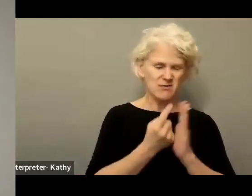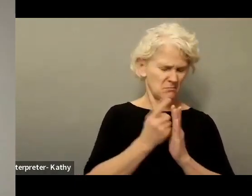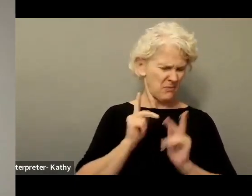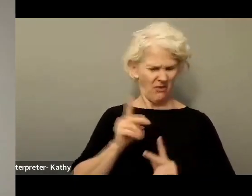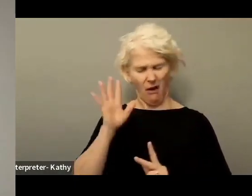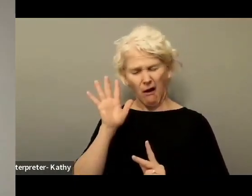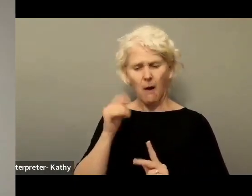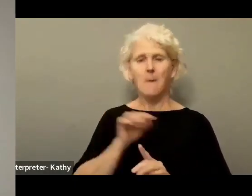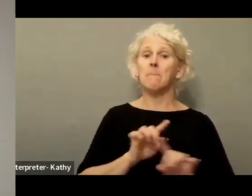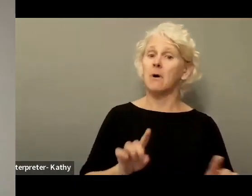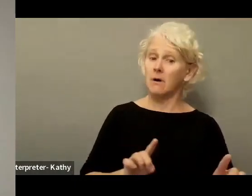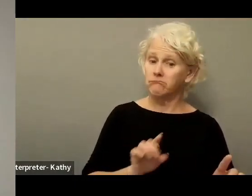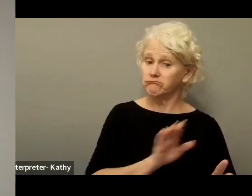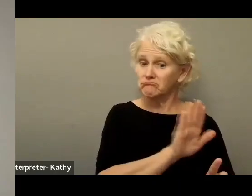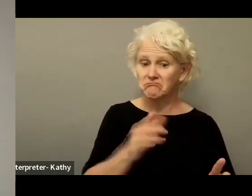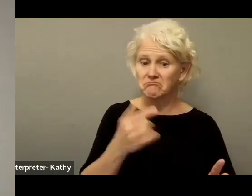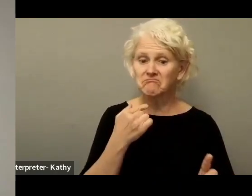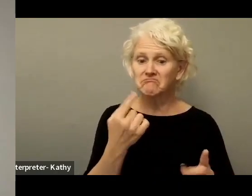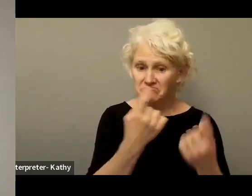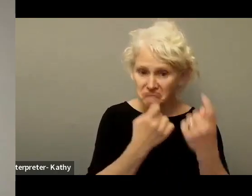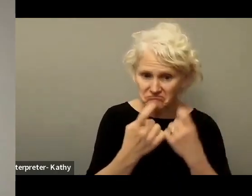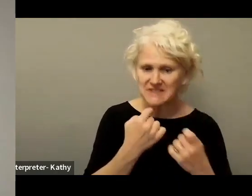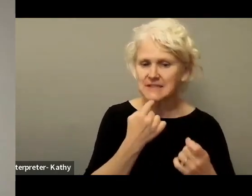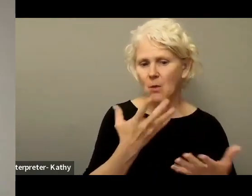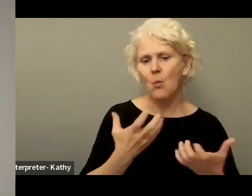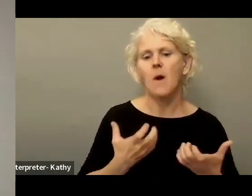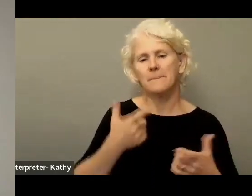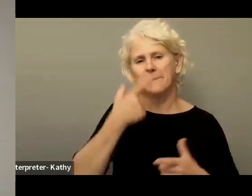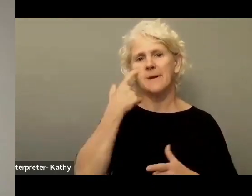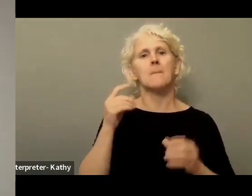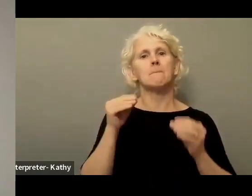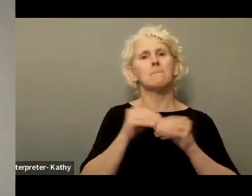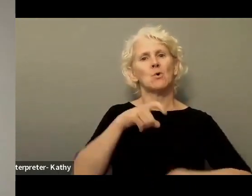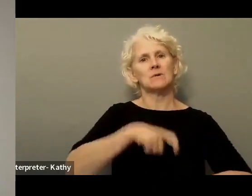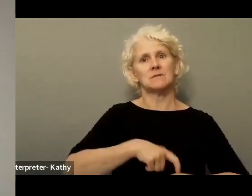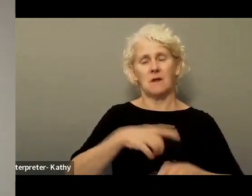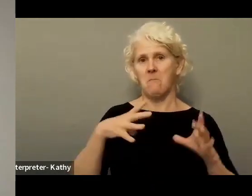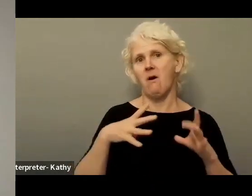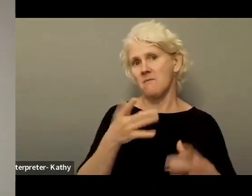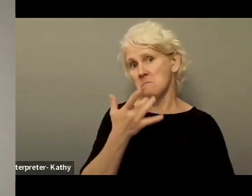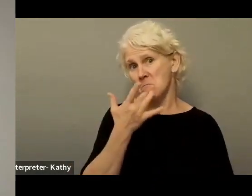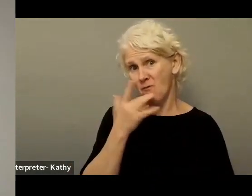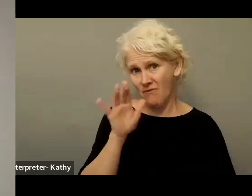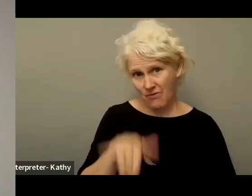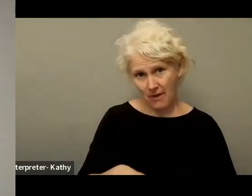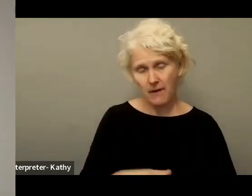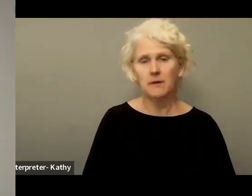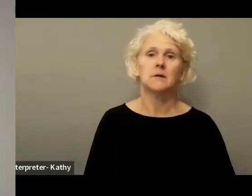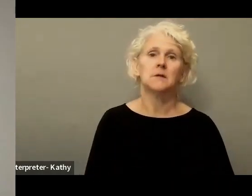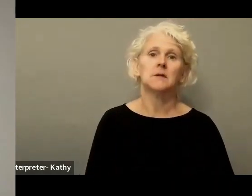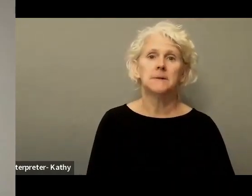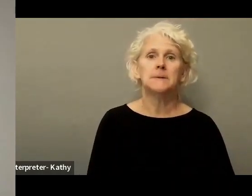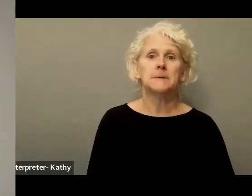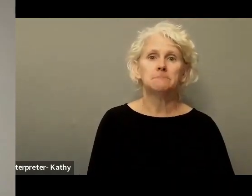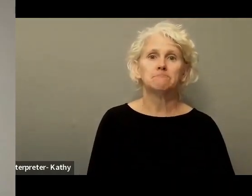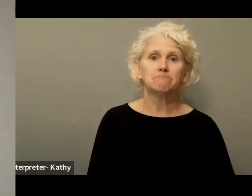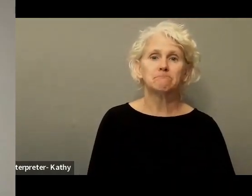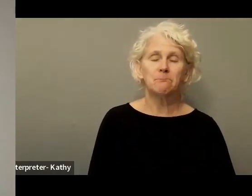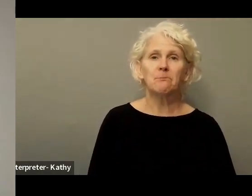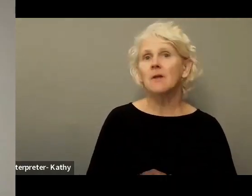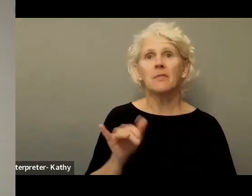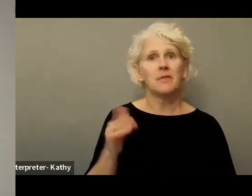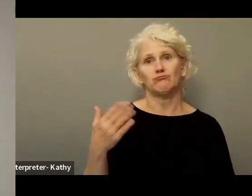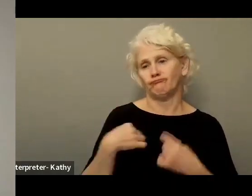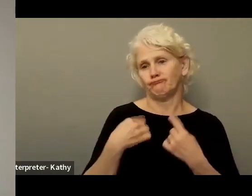kind of their input because then they had more time off. So yeah, those are kind of some of the things that we've